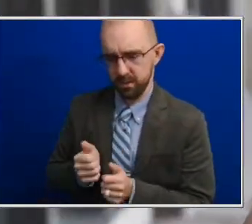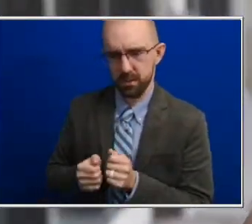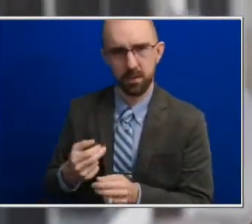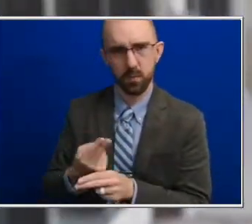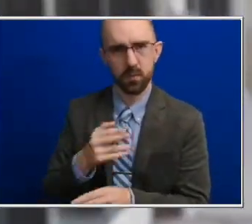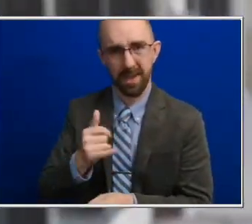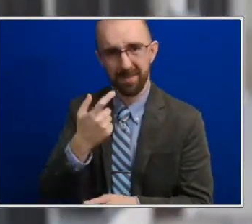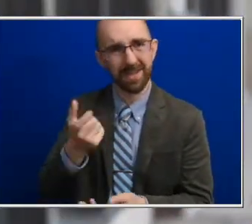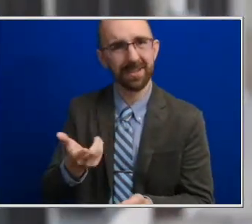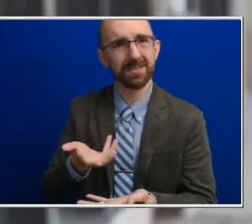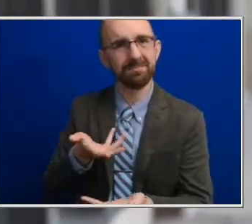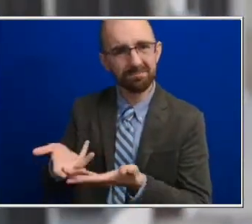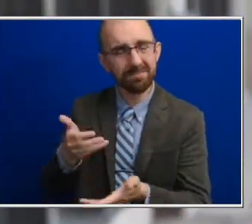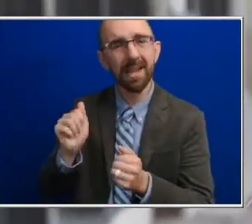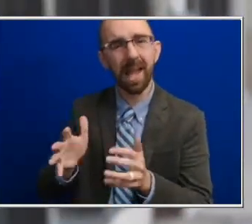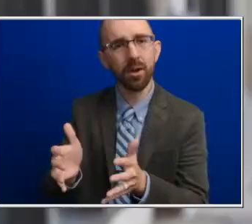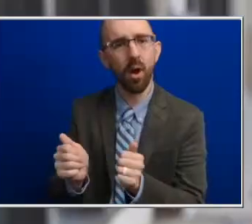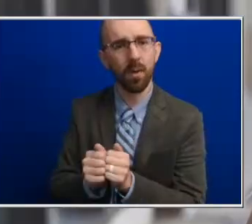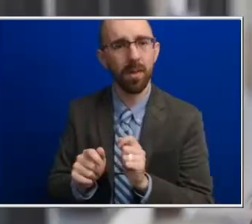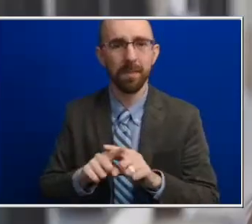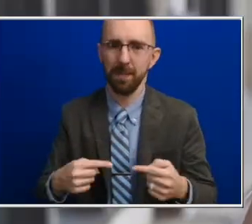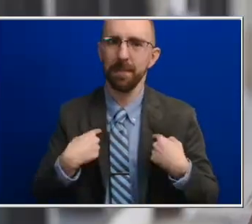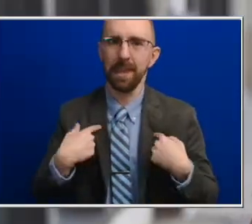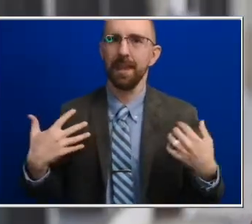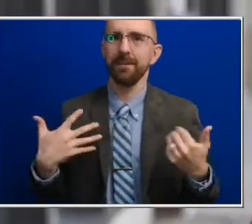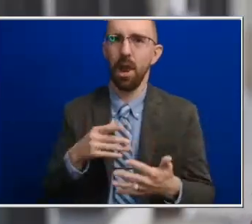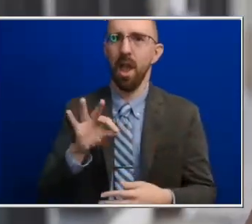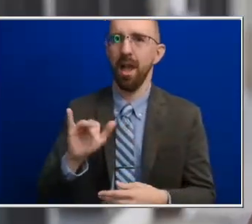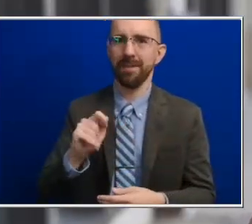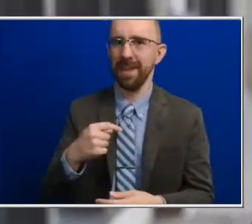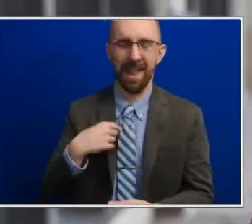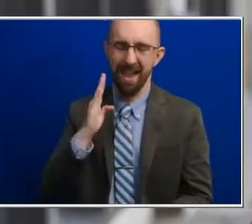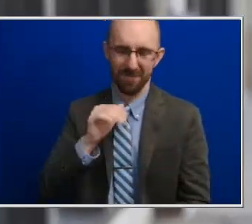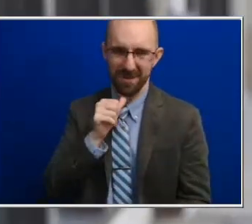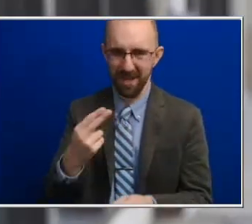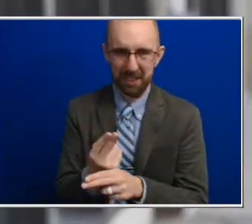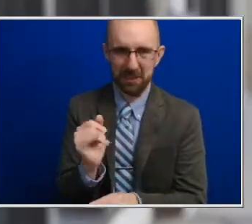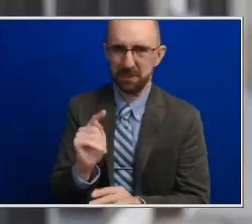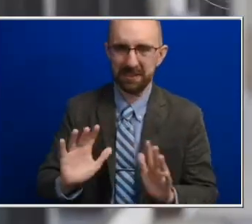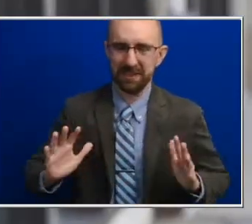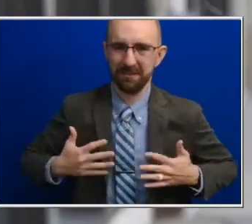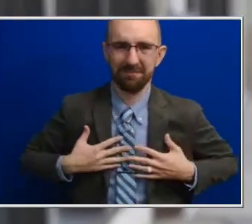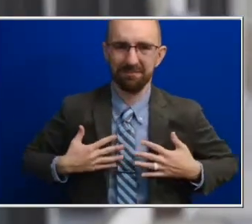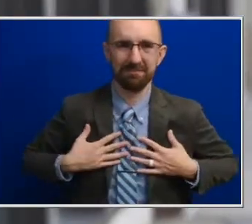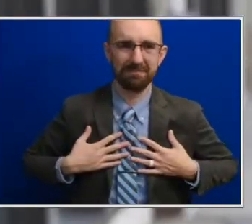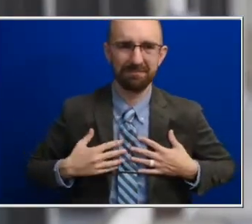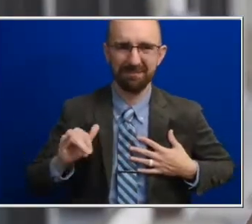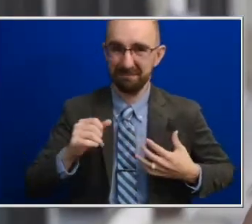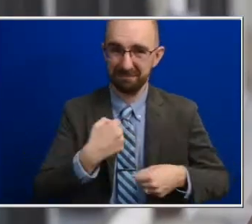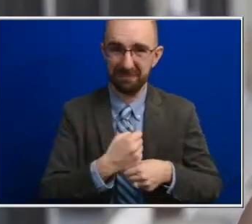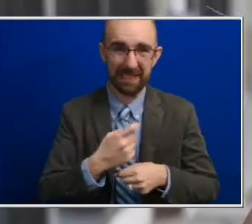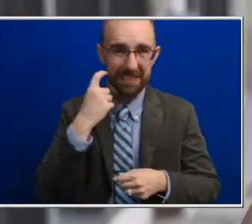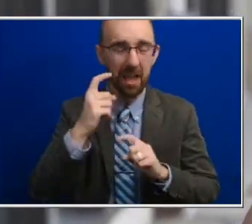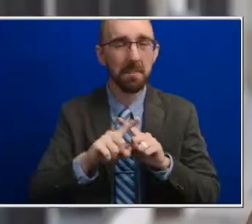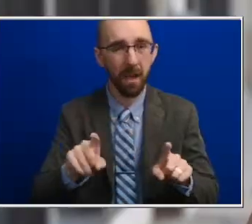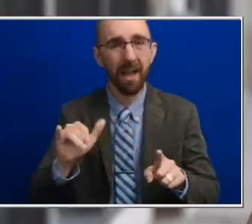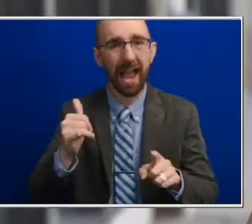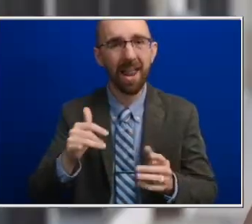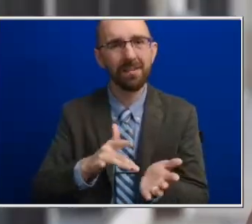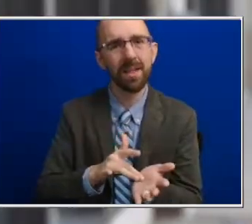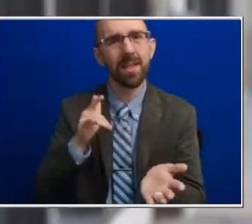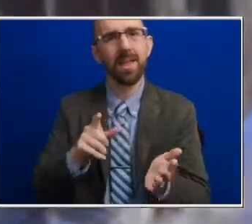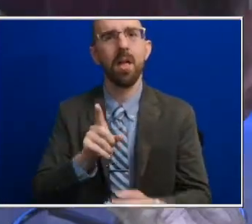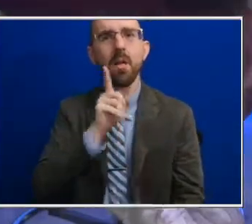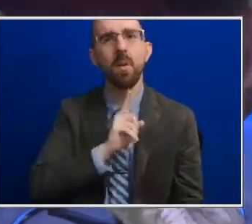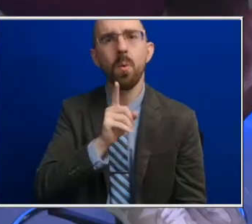to, but me being scared of it, I probably wouldn't go to it, if that makes sense. But I feel like it kind of preys on the lonely people that